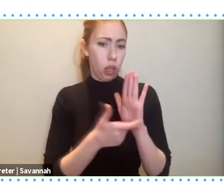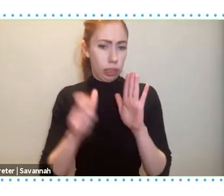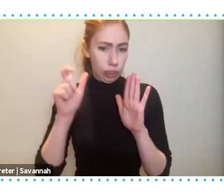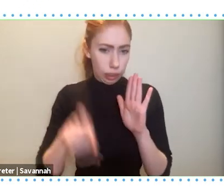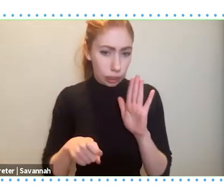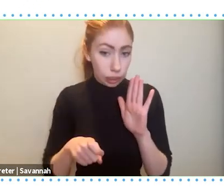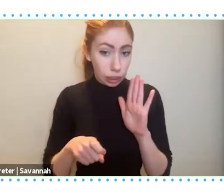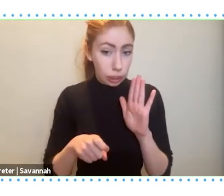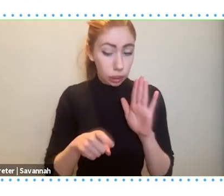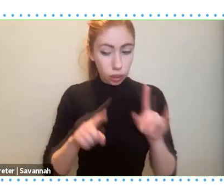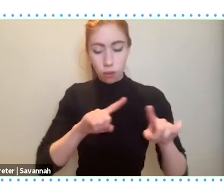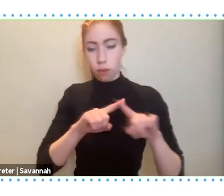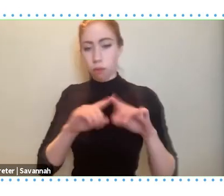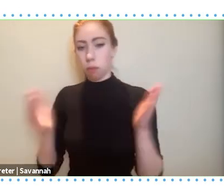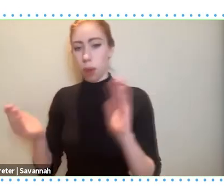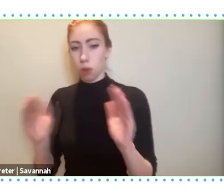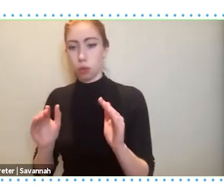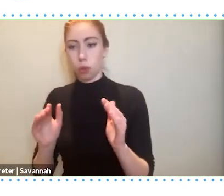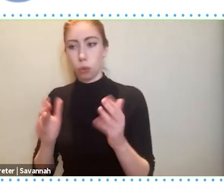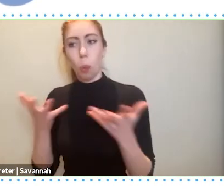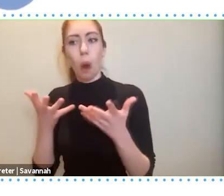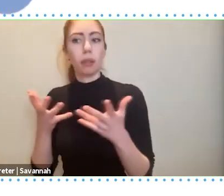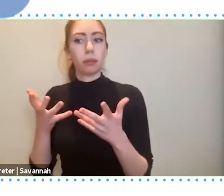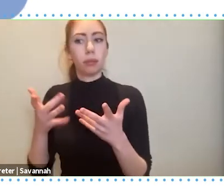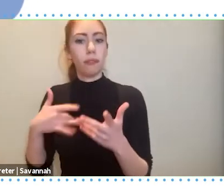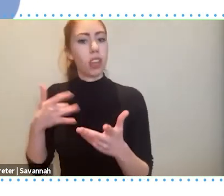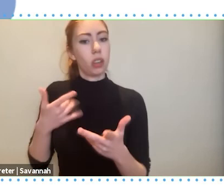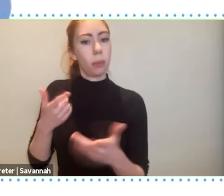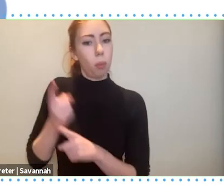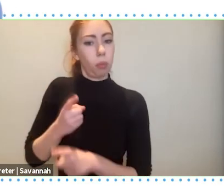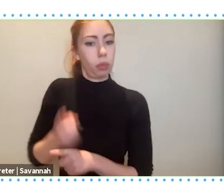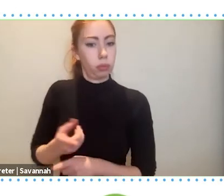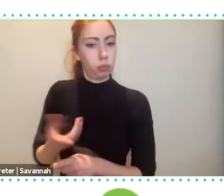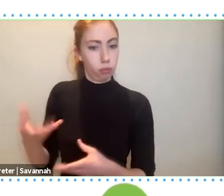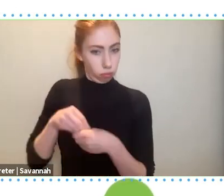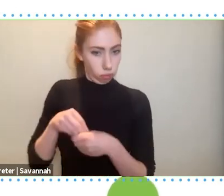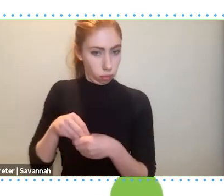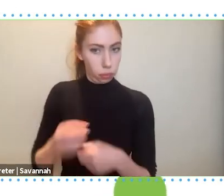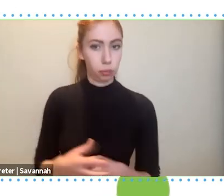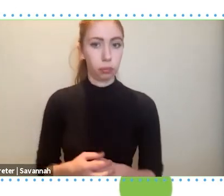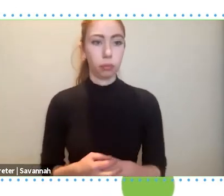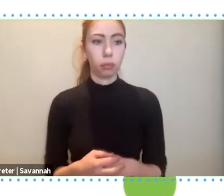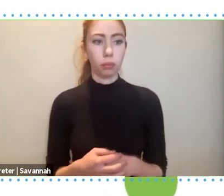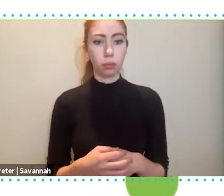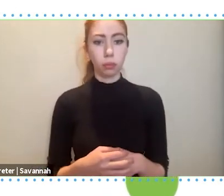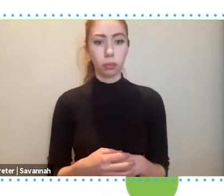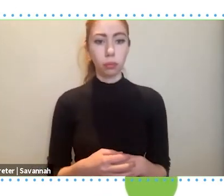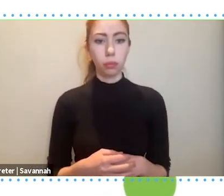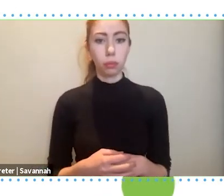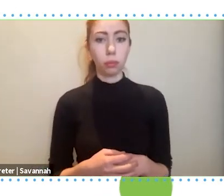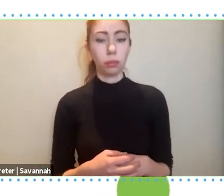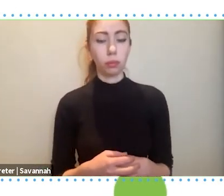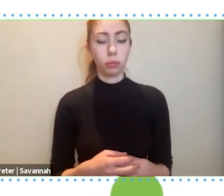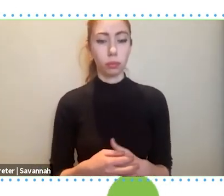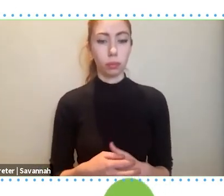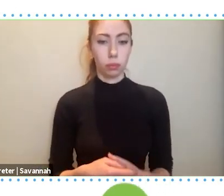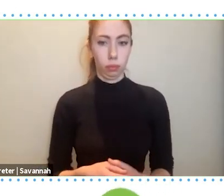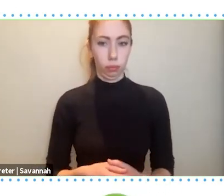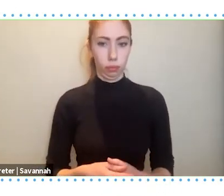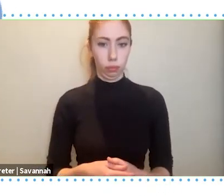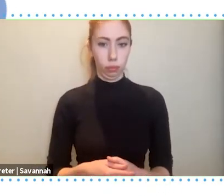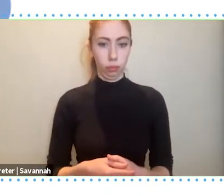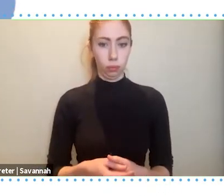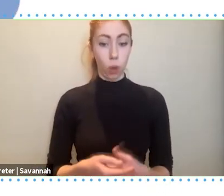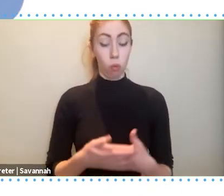is discretionary. So governance, another key message I want to bring forward is governance is not actually just about the